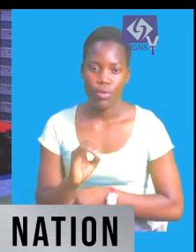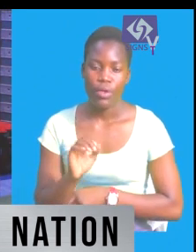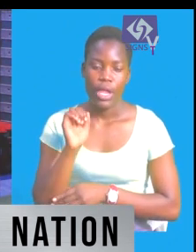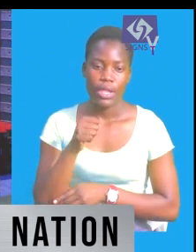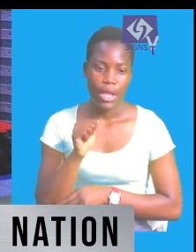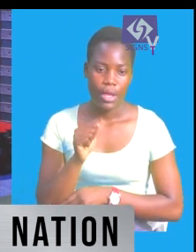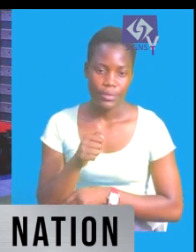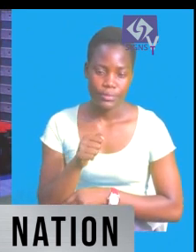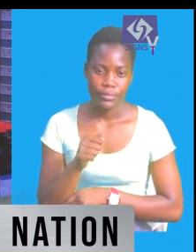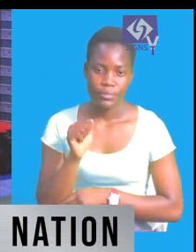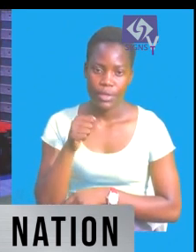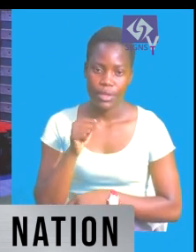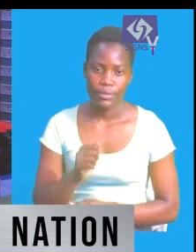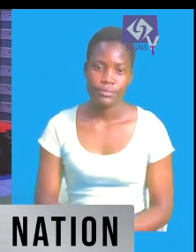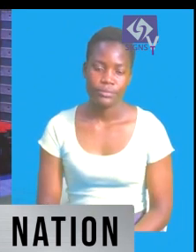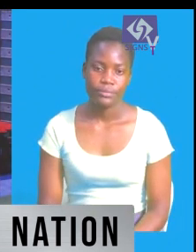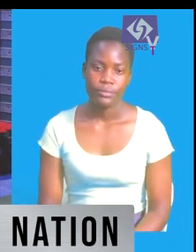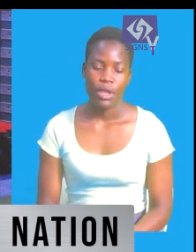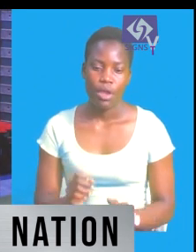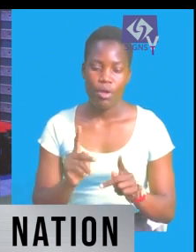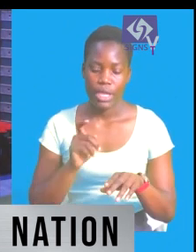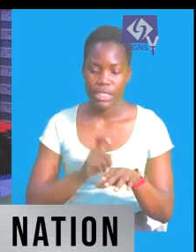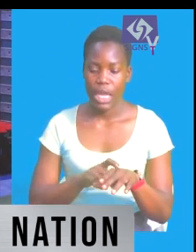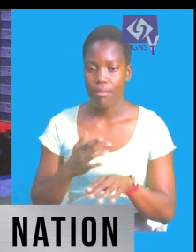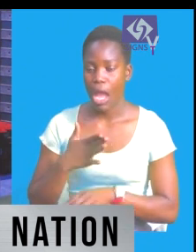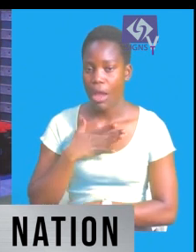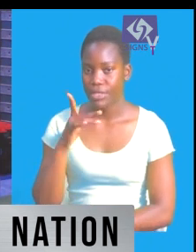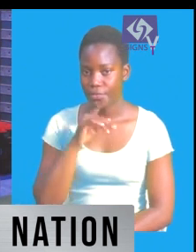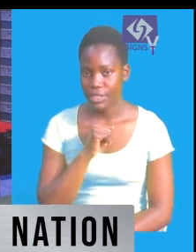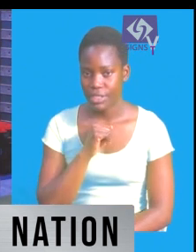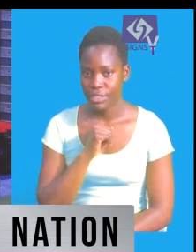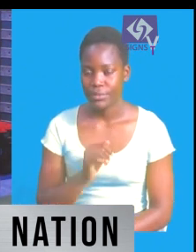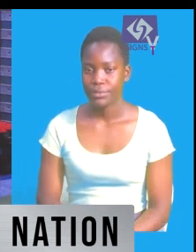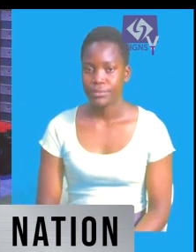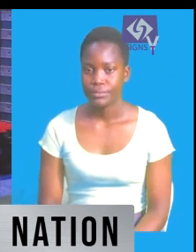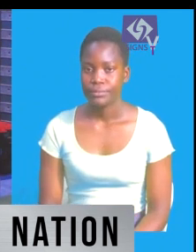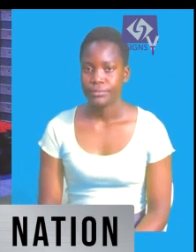yeah, that's, okay. Yeah. Fine, our time is gone. Can you believe it, Elizabeth?